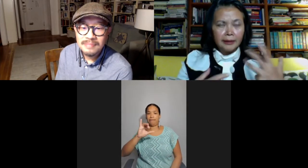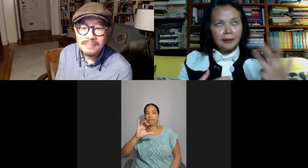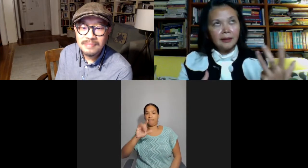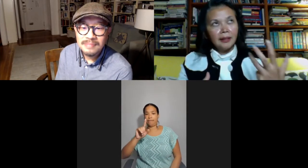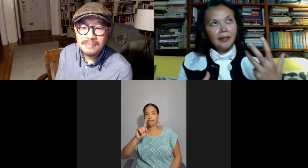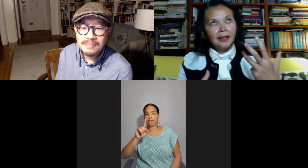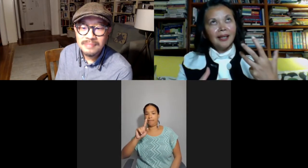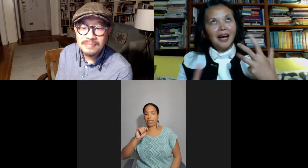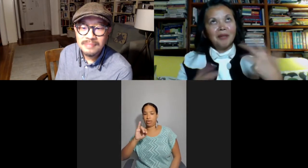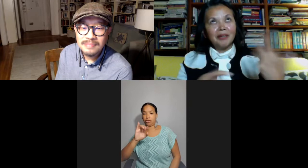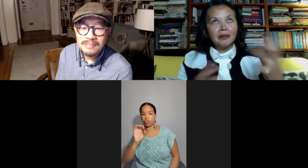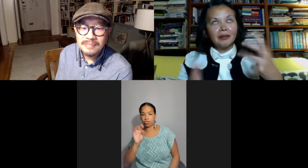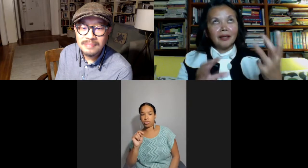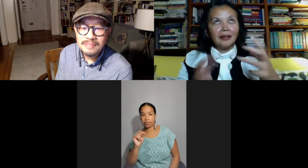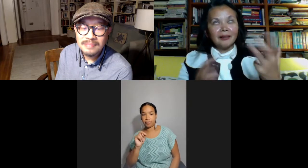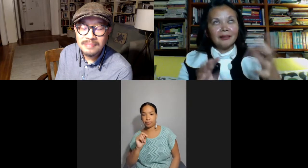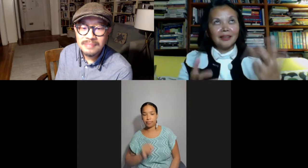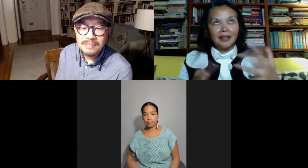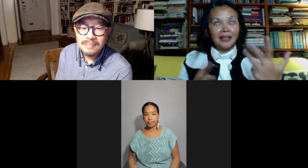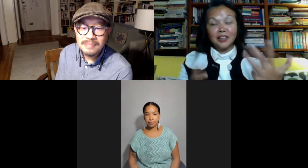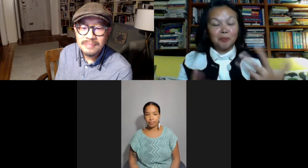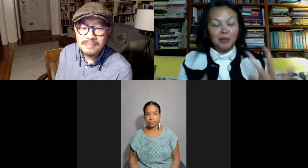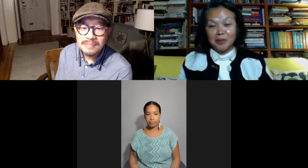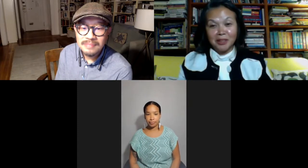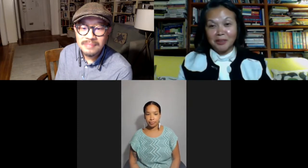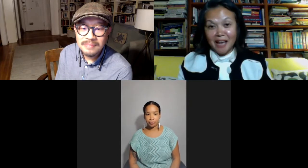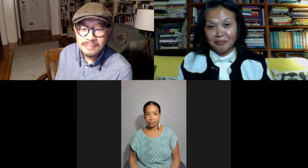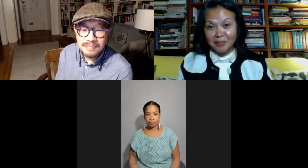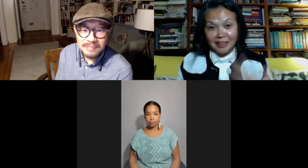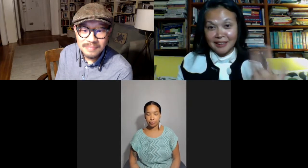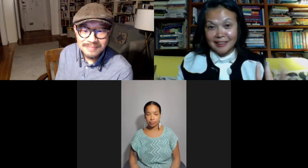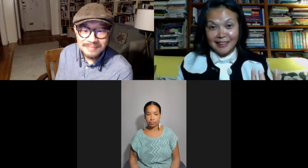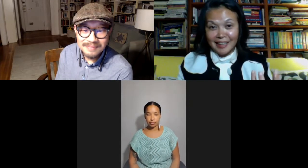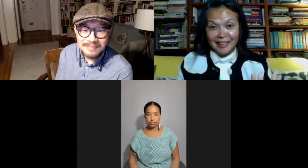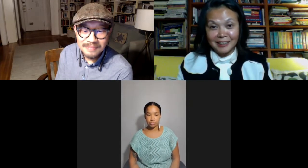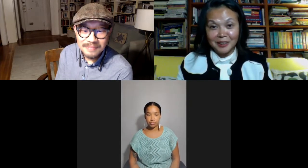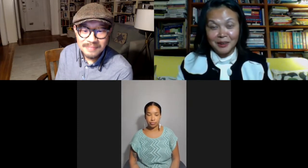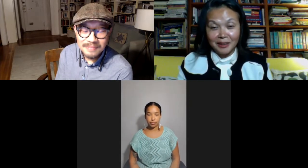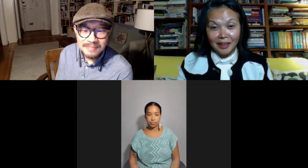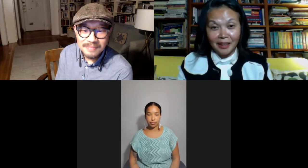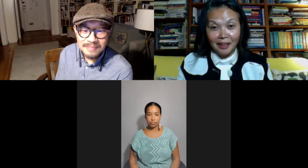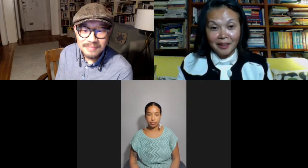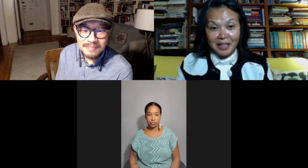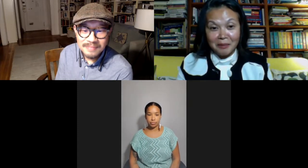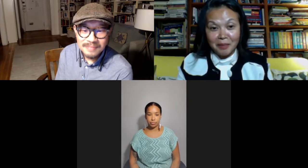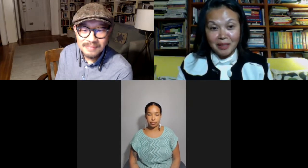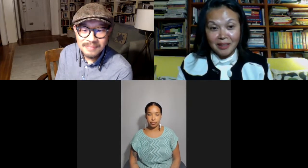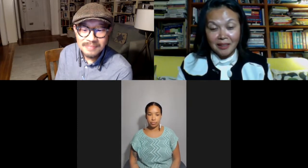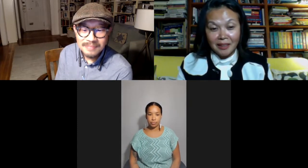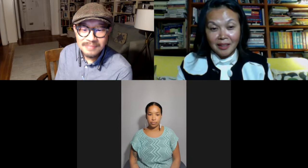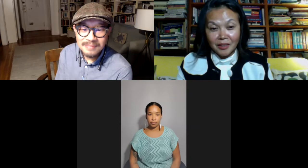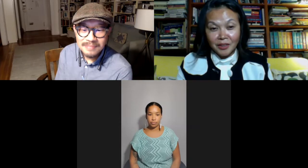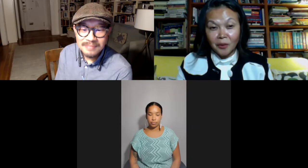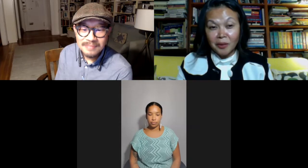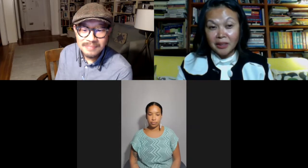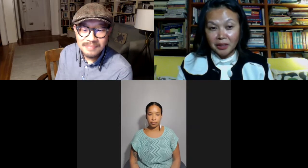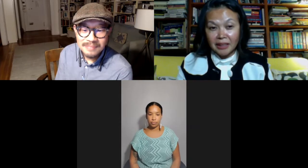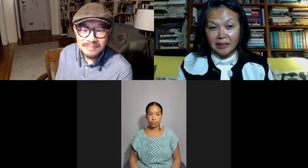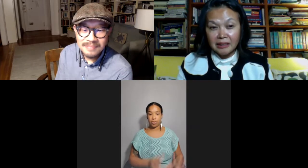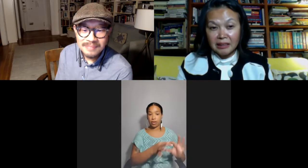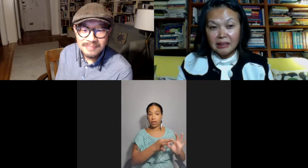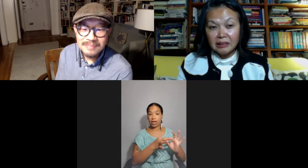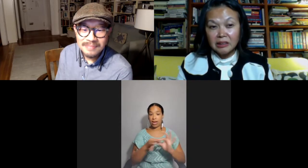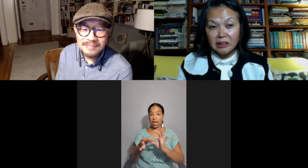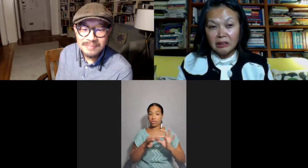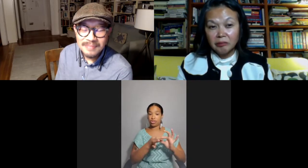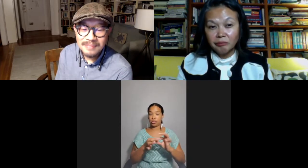Because it's, the connection between craft and theme is so